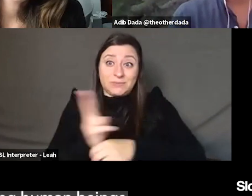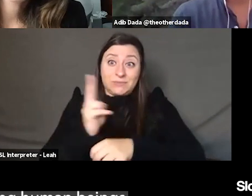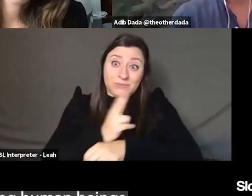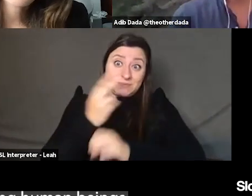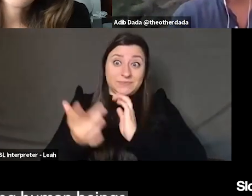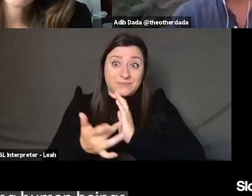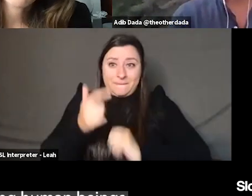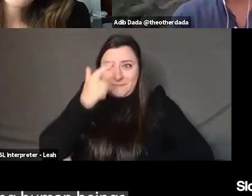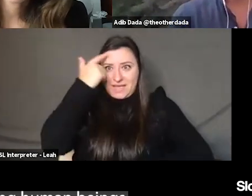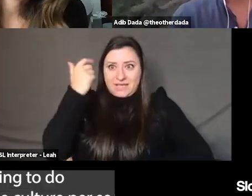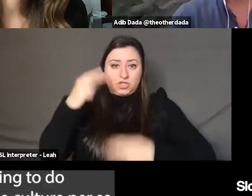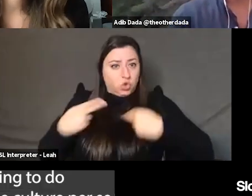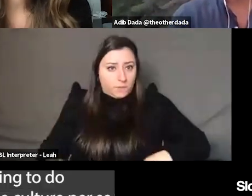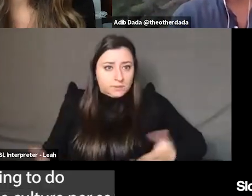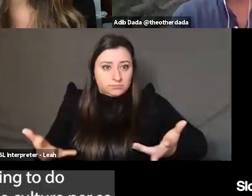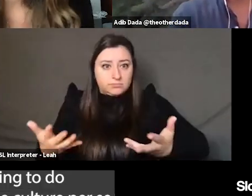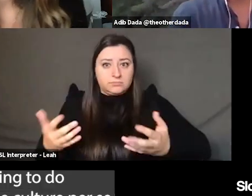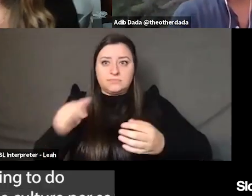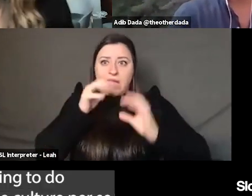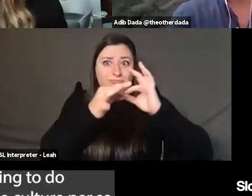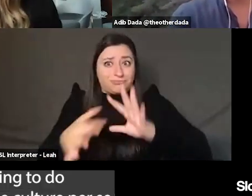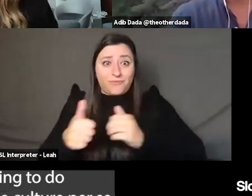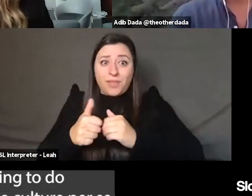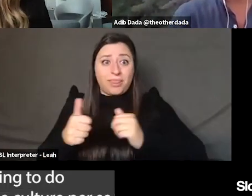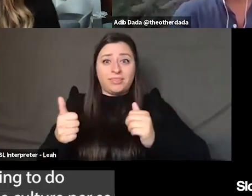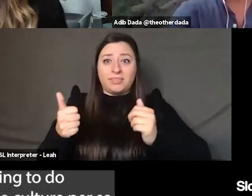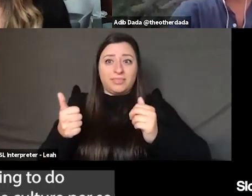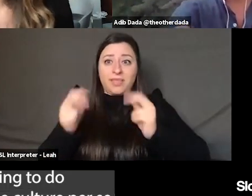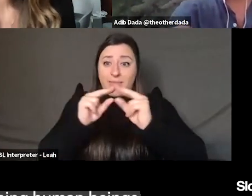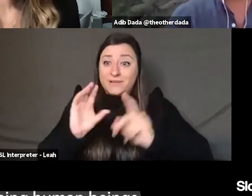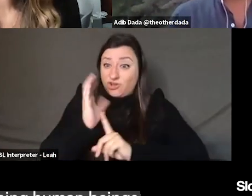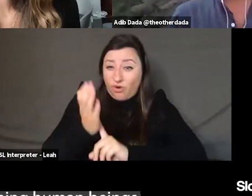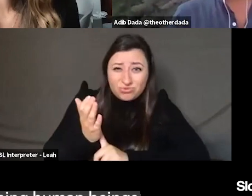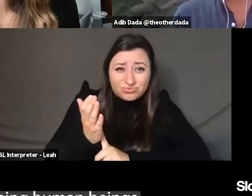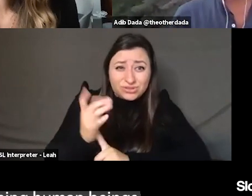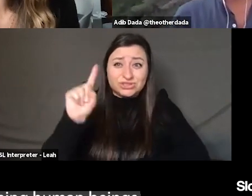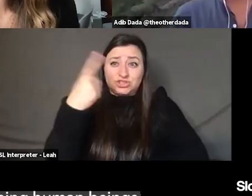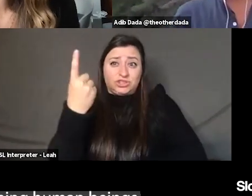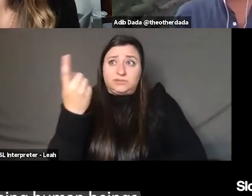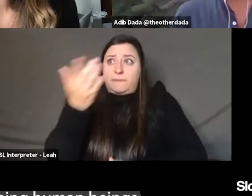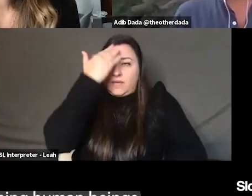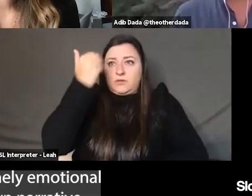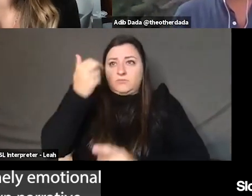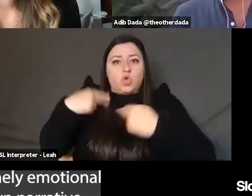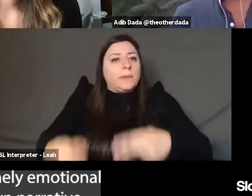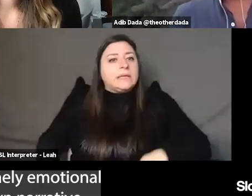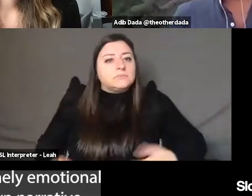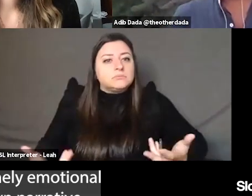virtue of just being human beings, it has nothing to do with our Lebanese culture per se. It's just by virtue of being human